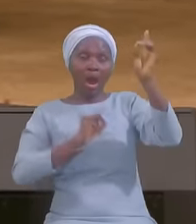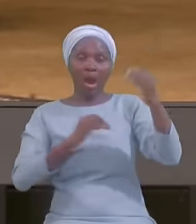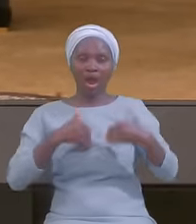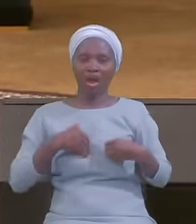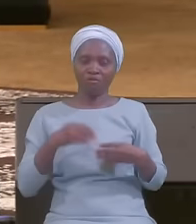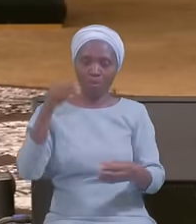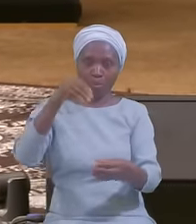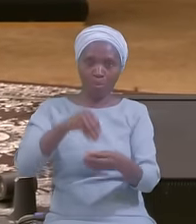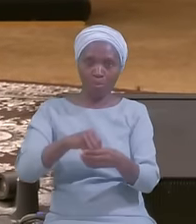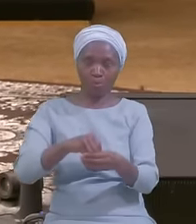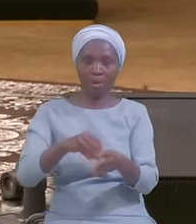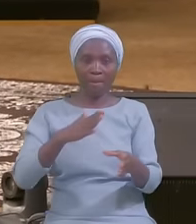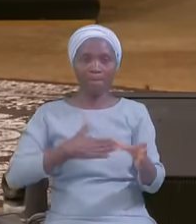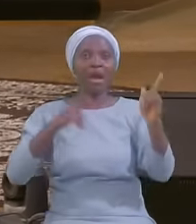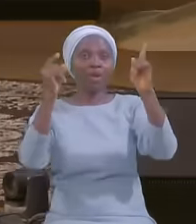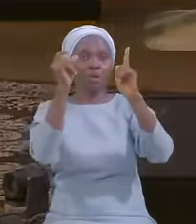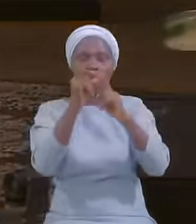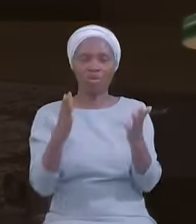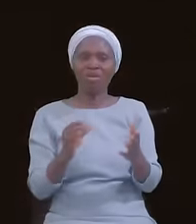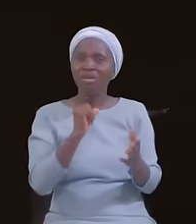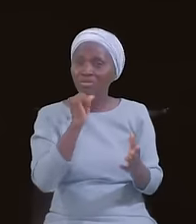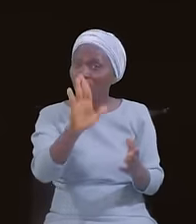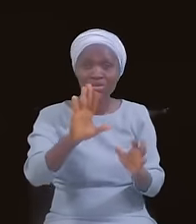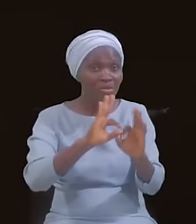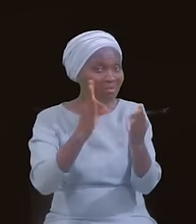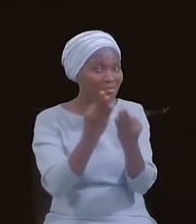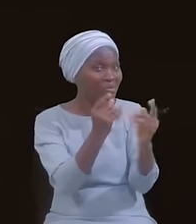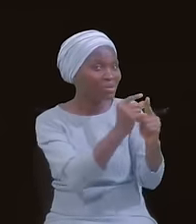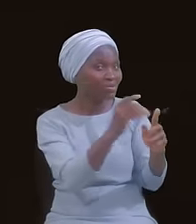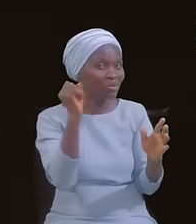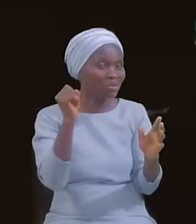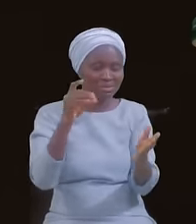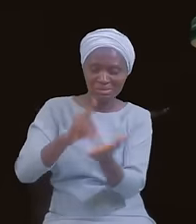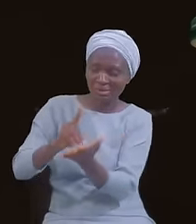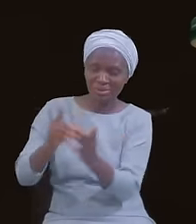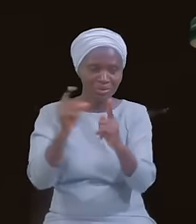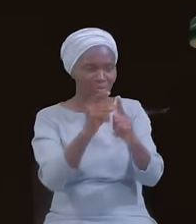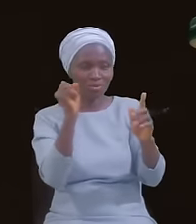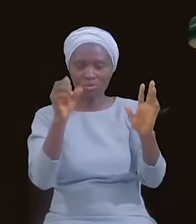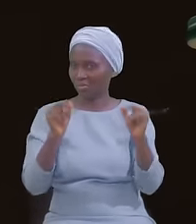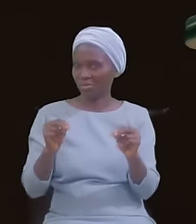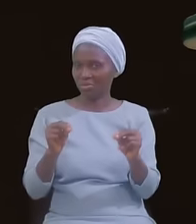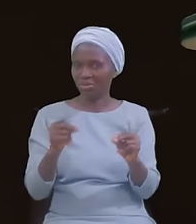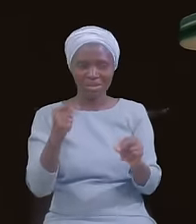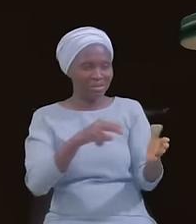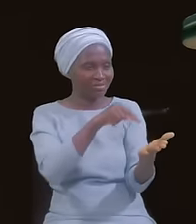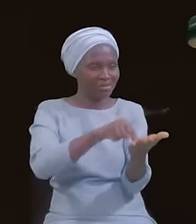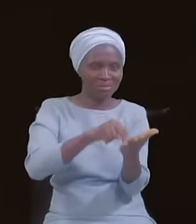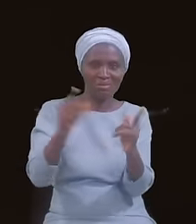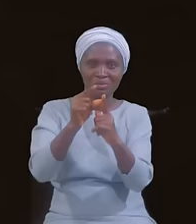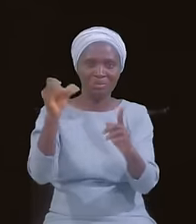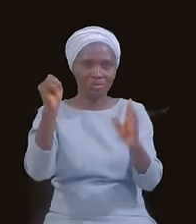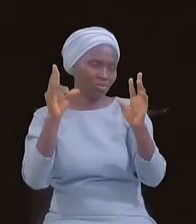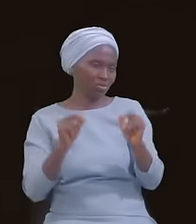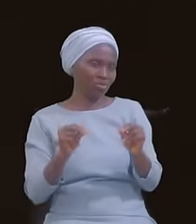my word, not your family's word, the doctor's word, the nurse's word,